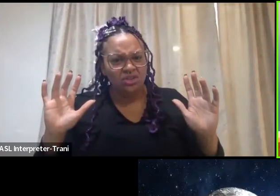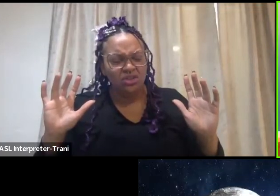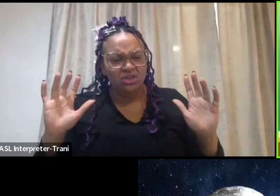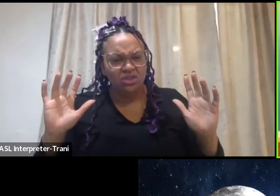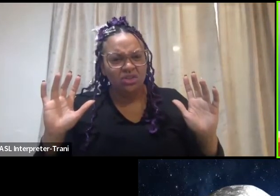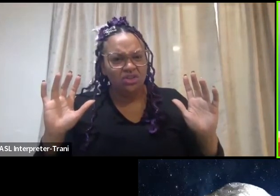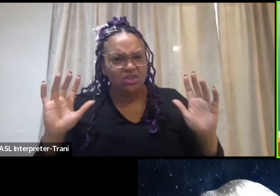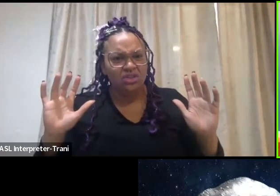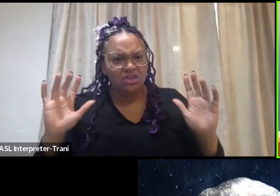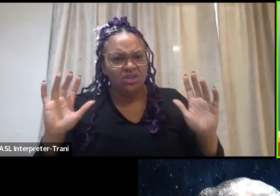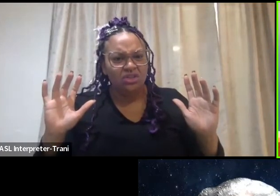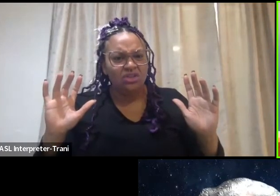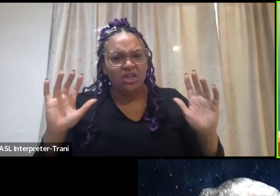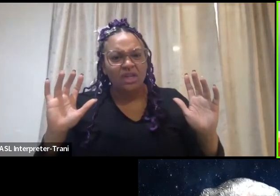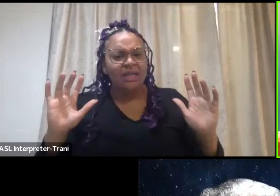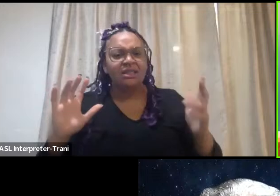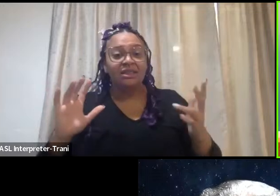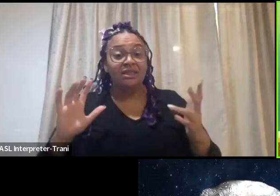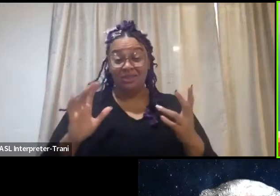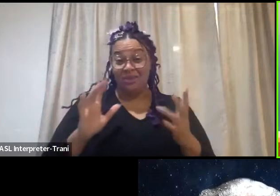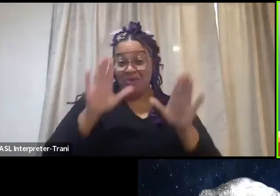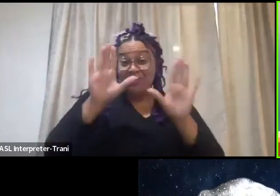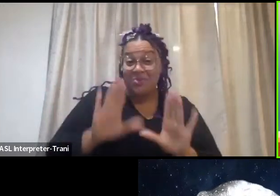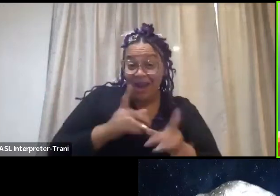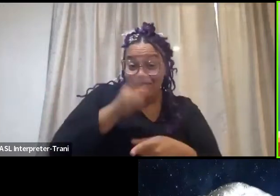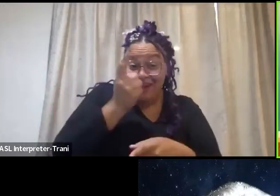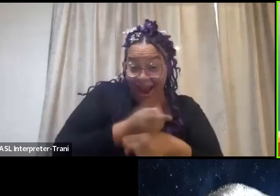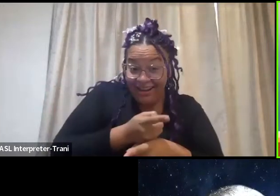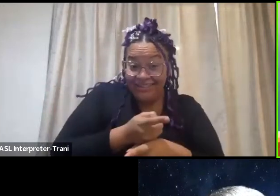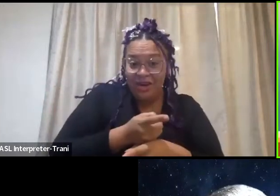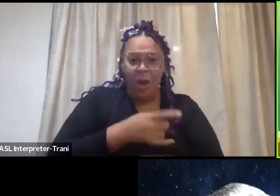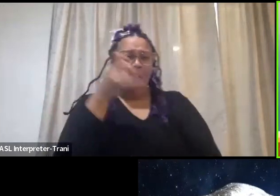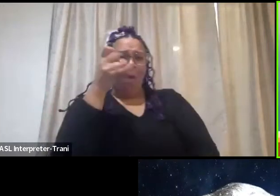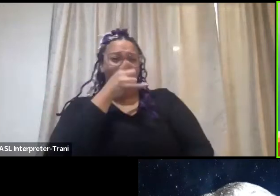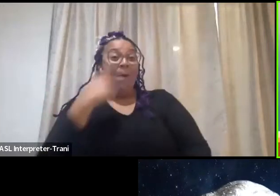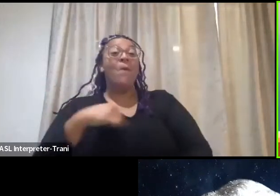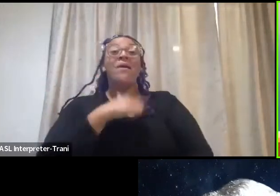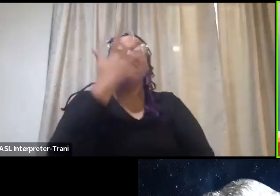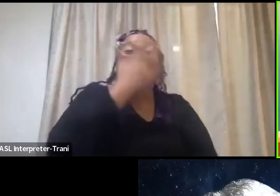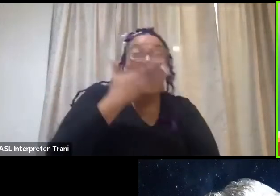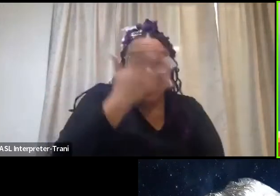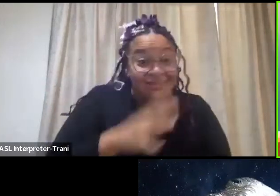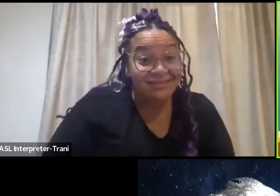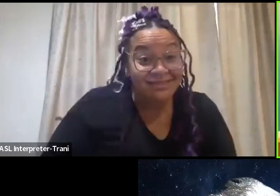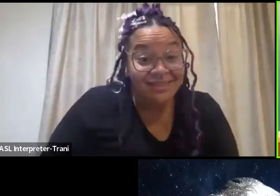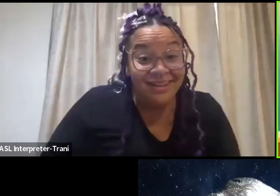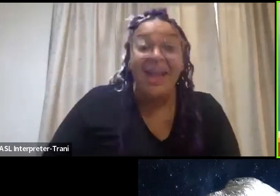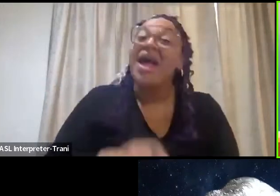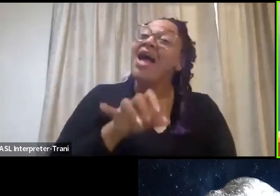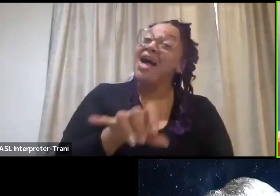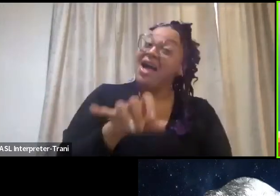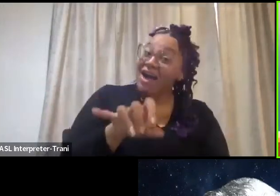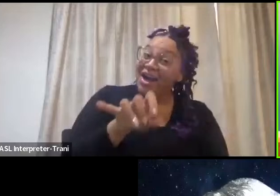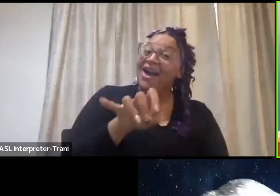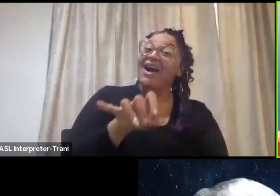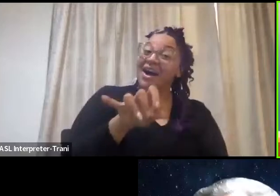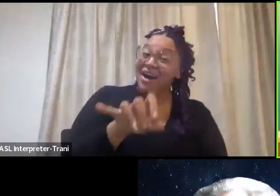Some great stuff will spark off, right? Oh, oh, we got a face. All